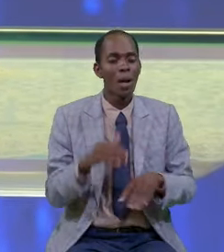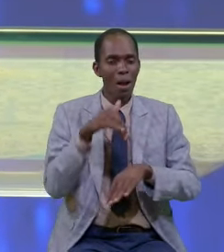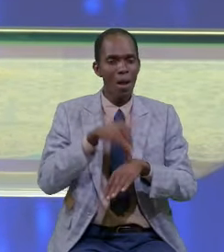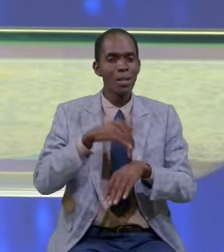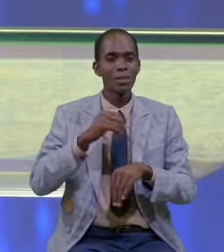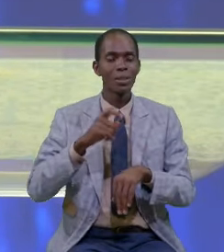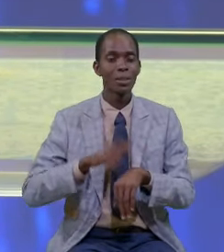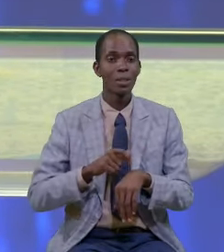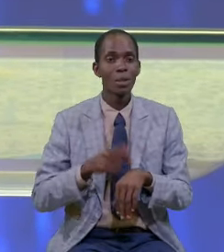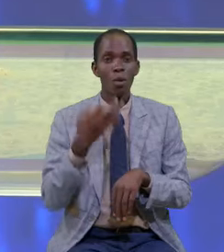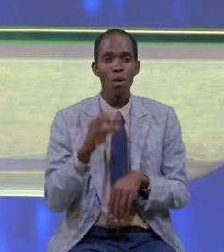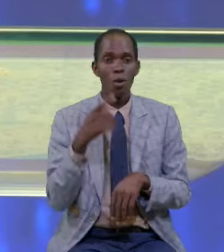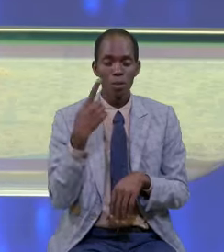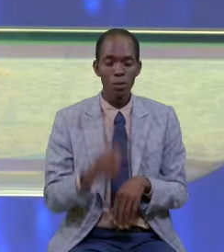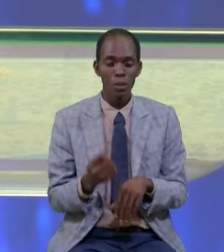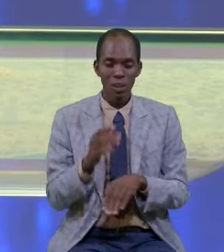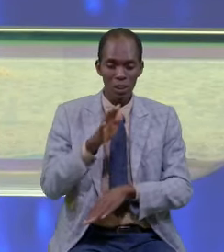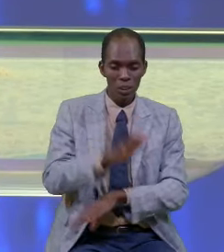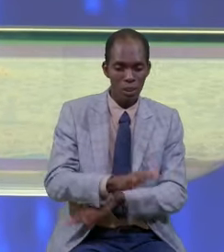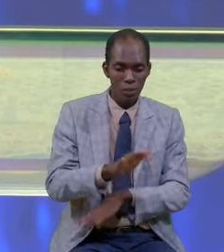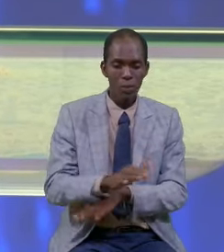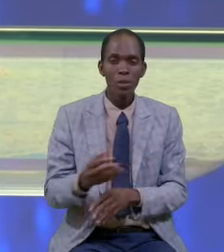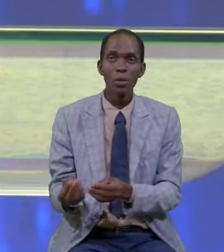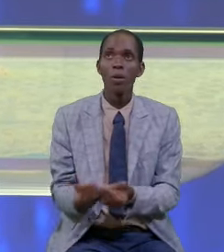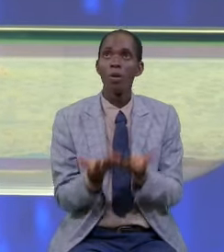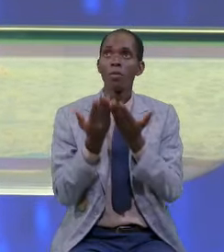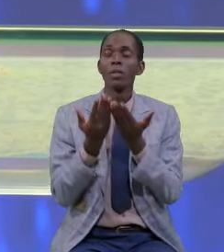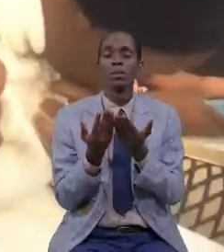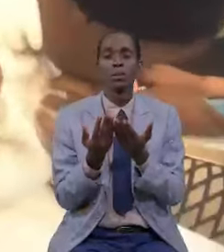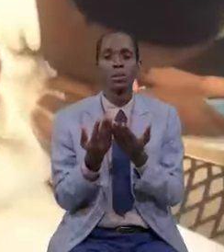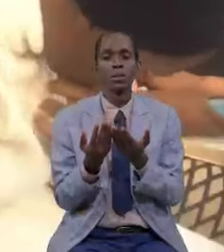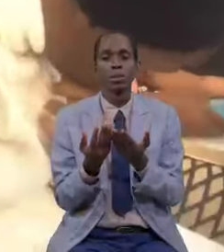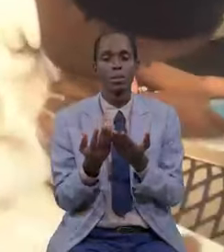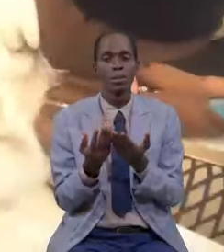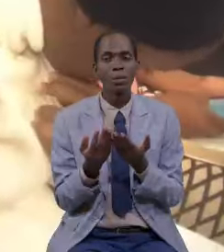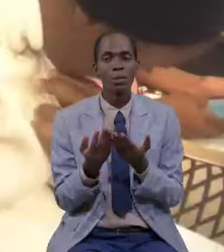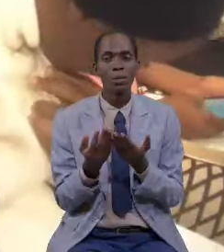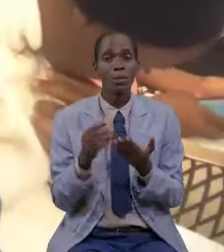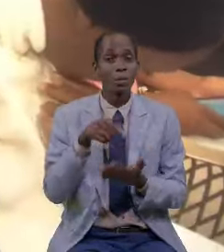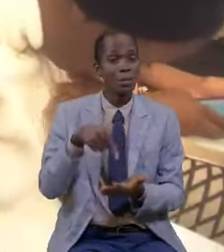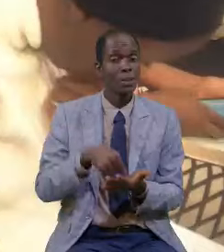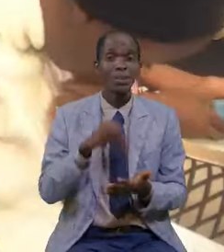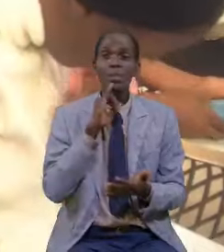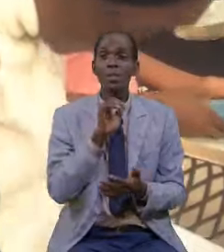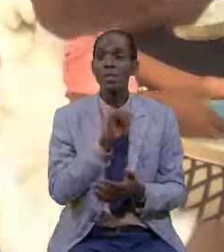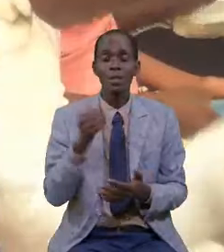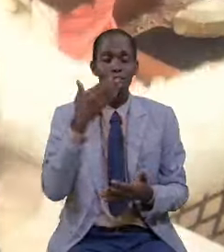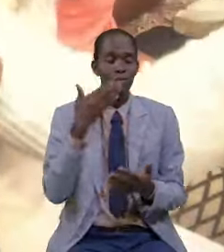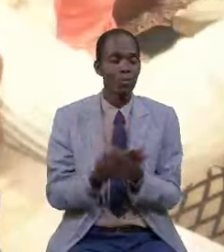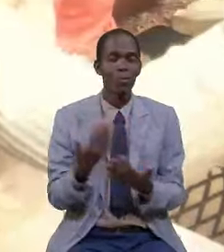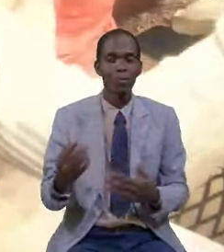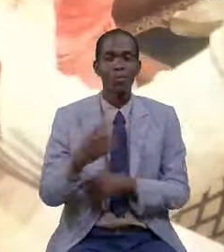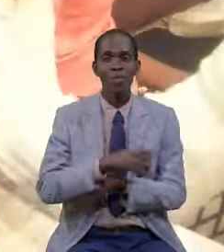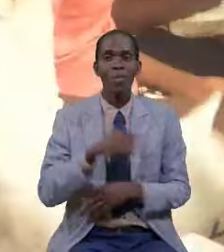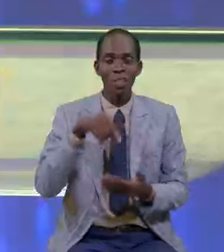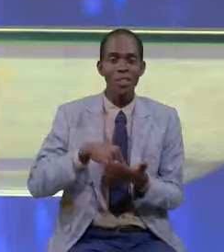the offering of the evening sacrifice. This is a good evening. And this is your evening.